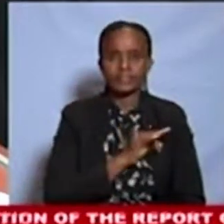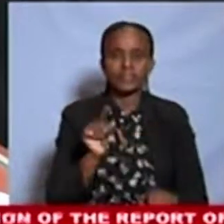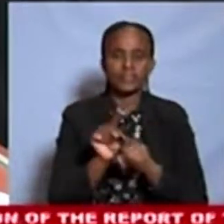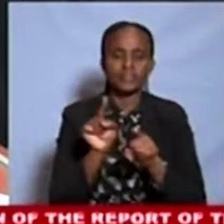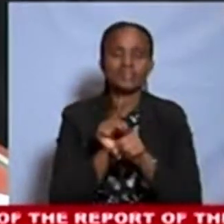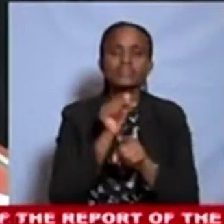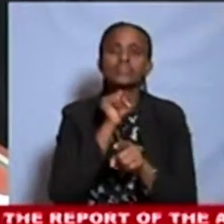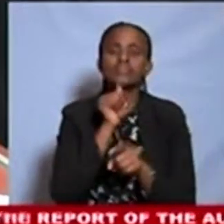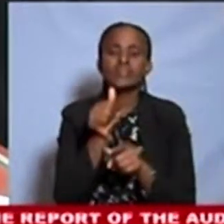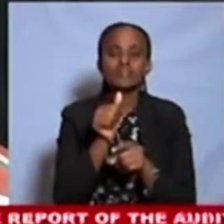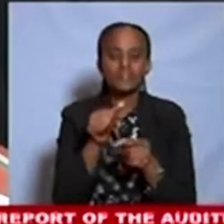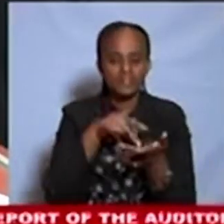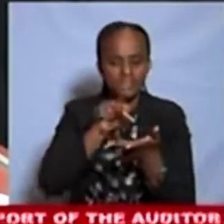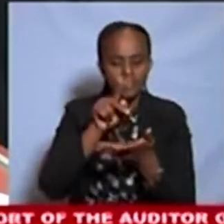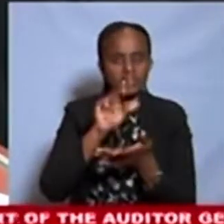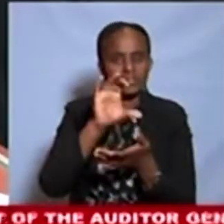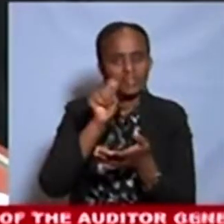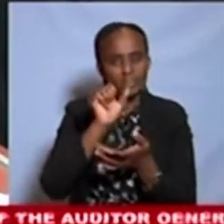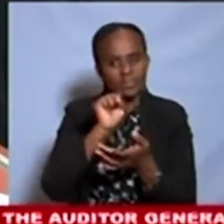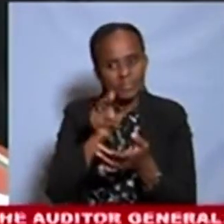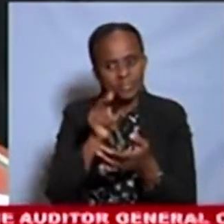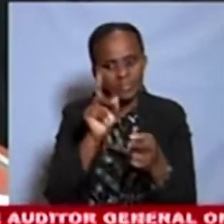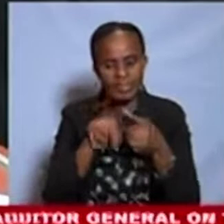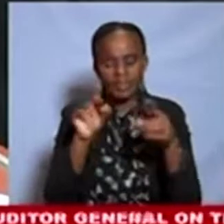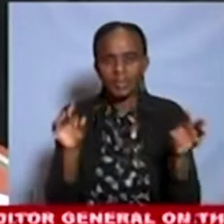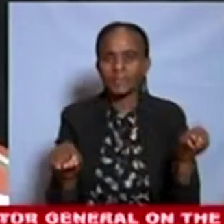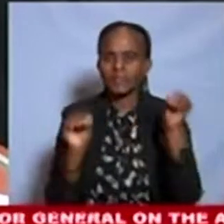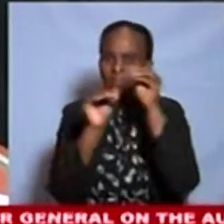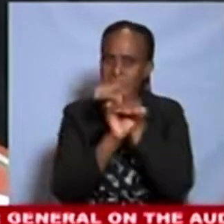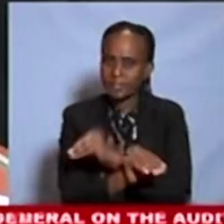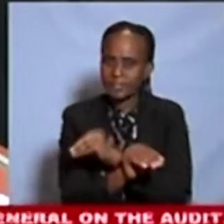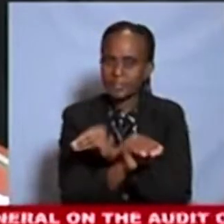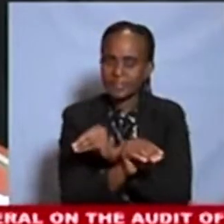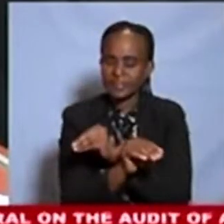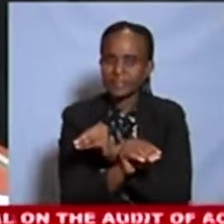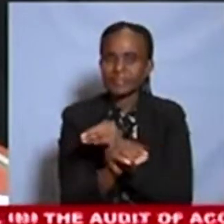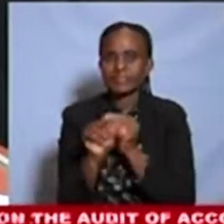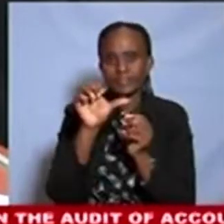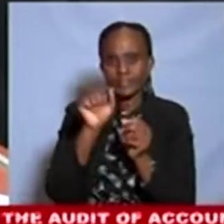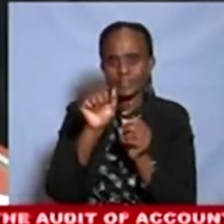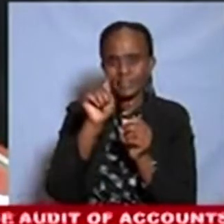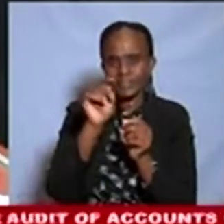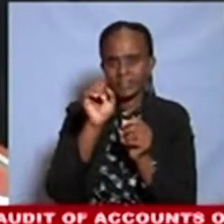pay cash but opted to swap for the cost of stores.